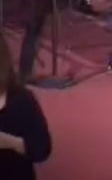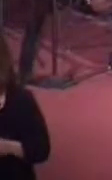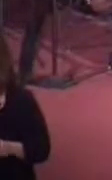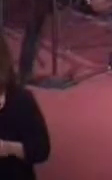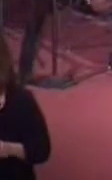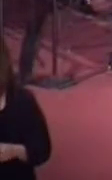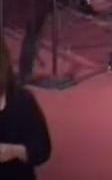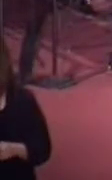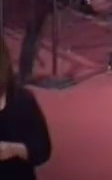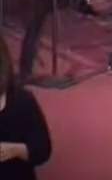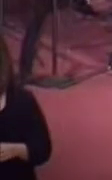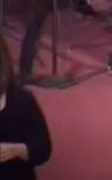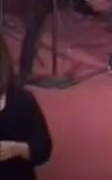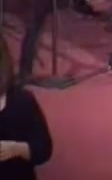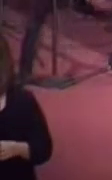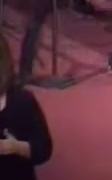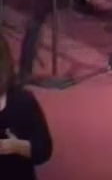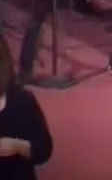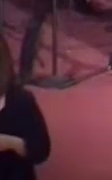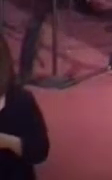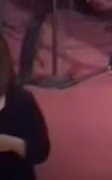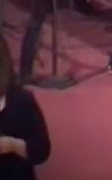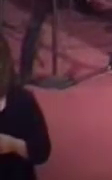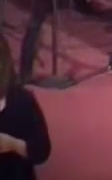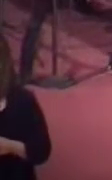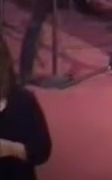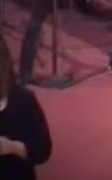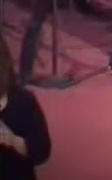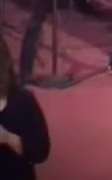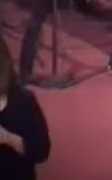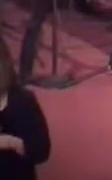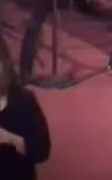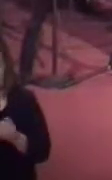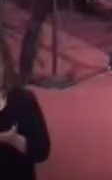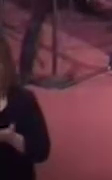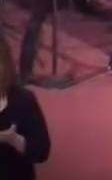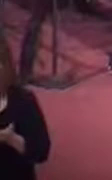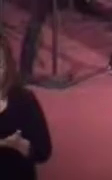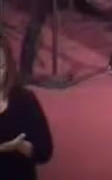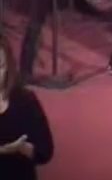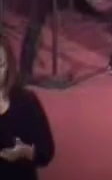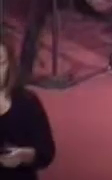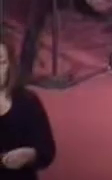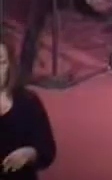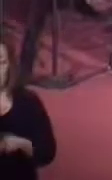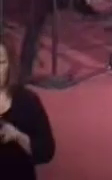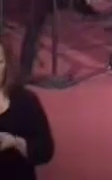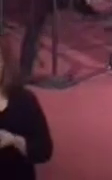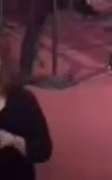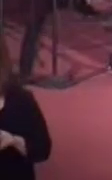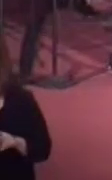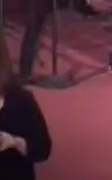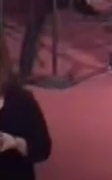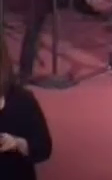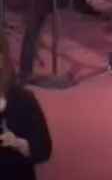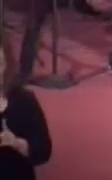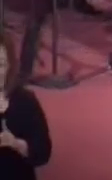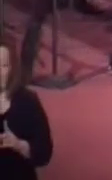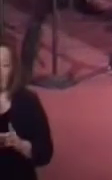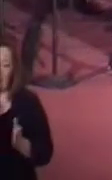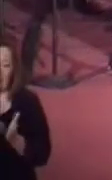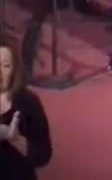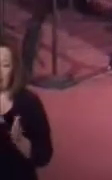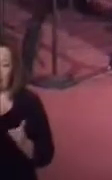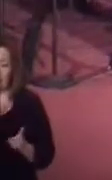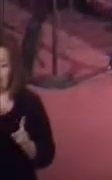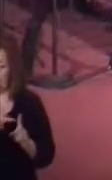in Scripture. And so here are these people slandering and blaspheming Daniel. They're also scheming evil, wicked plots against him